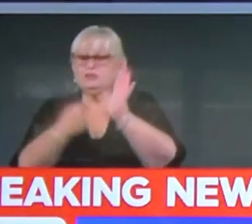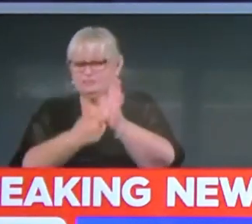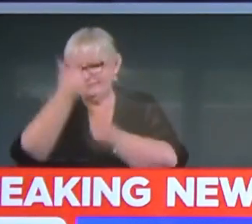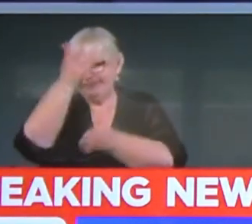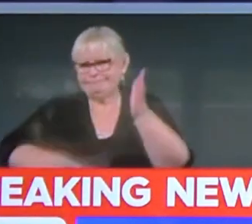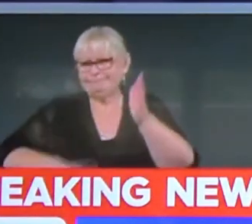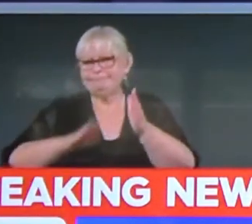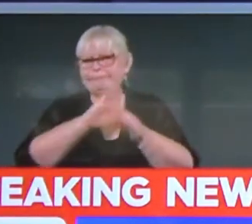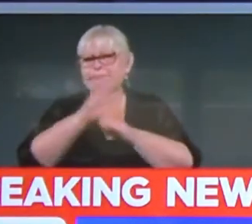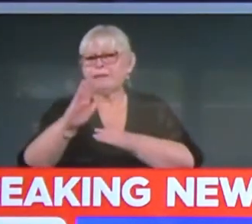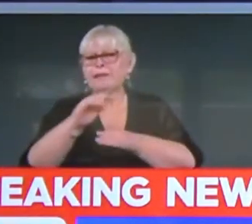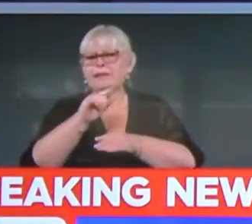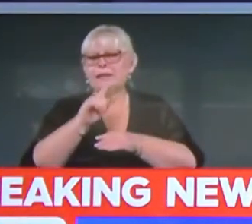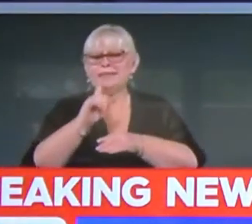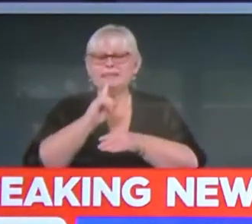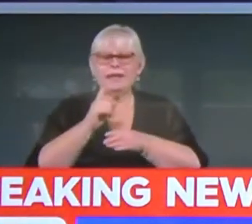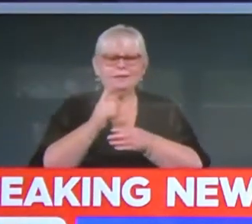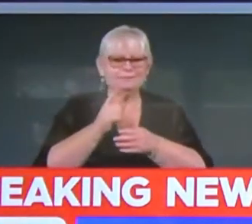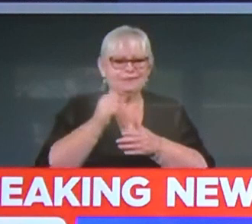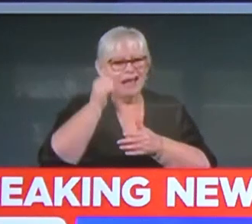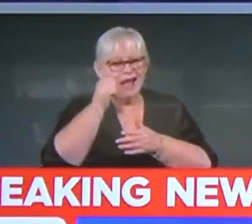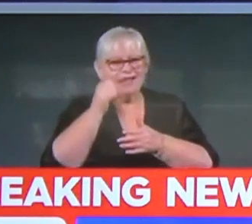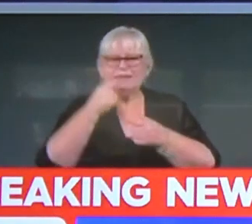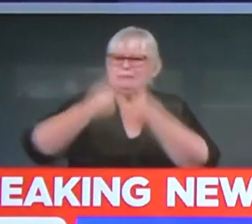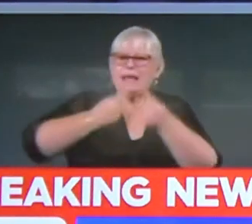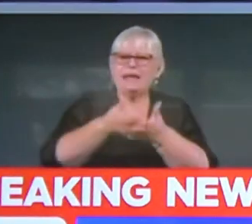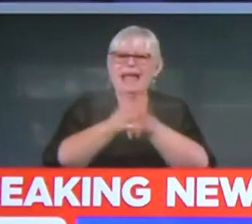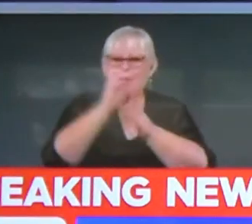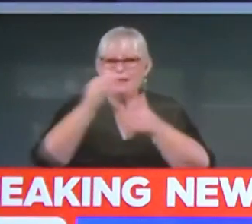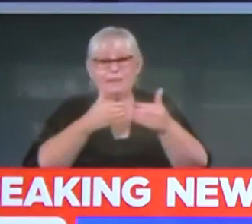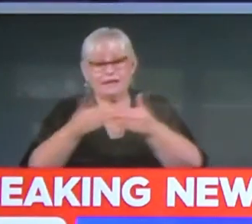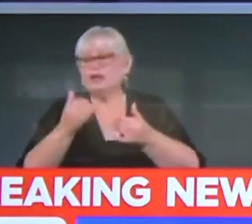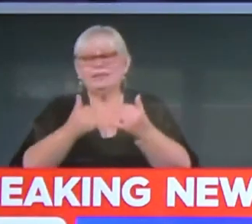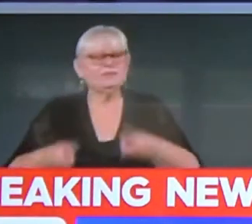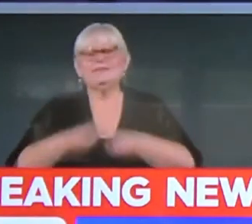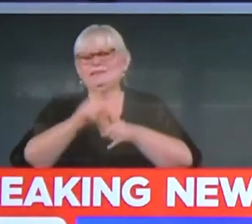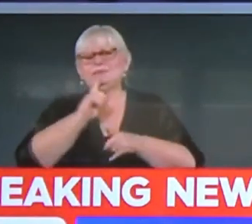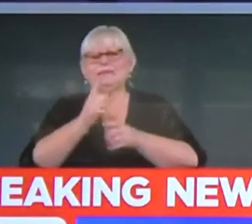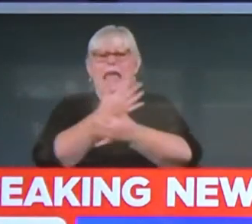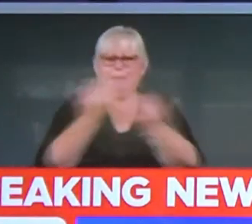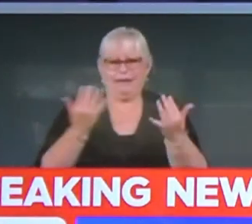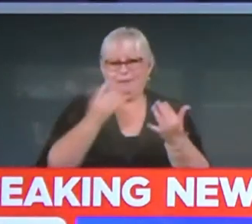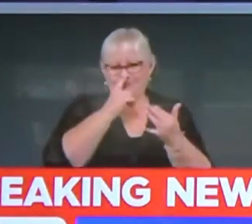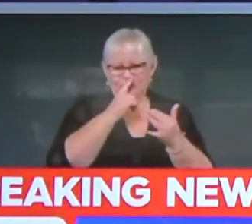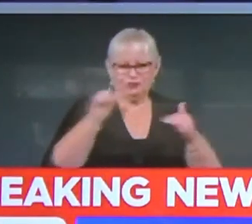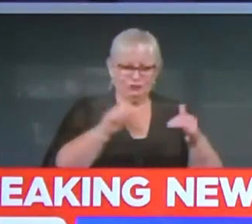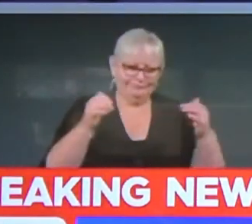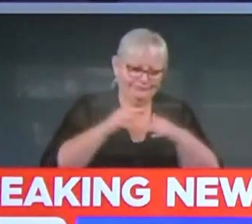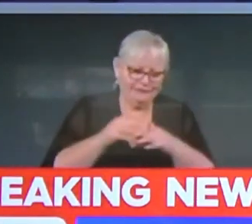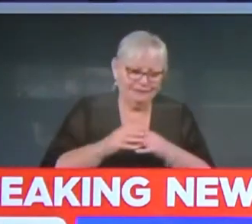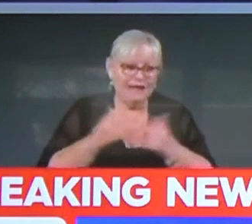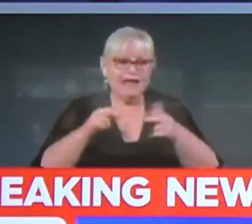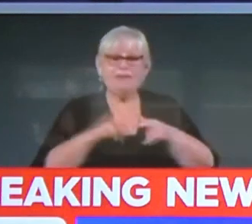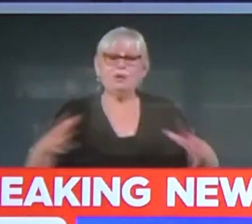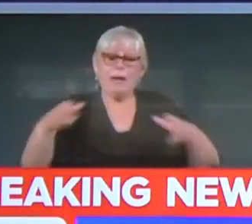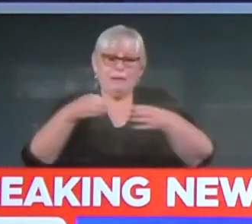have made suggestions about how that can be managed. It's very difficult to put a number on it, but the point about it is this. If